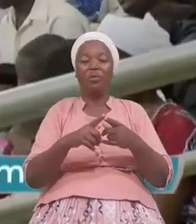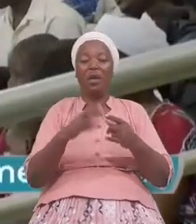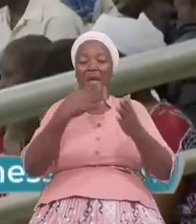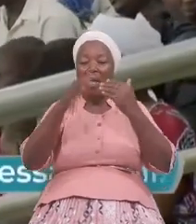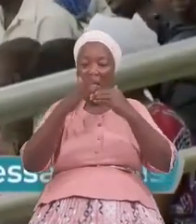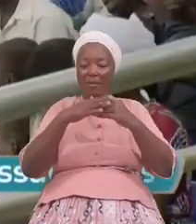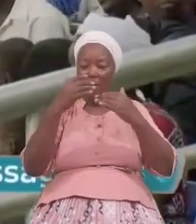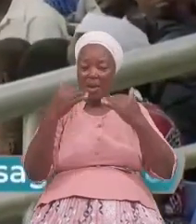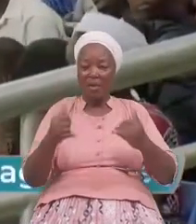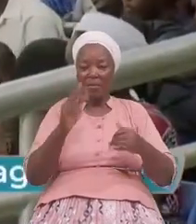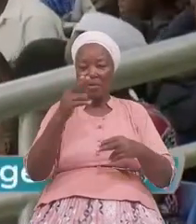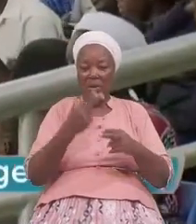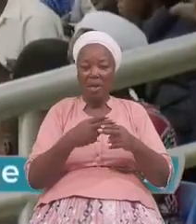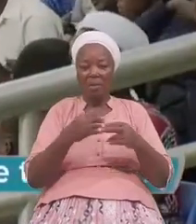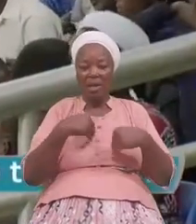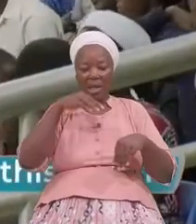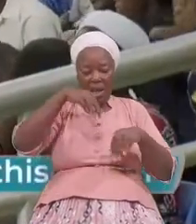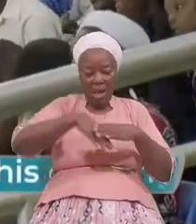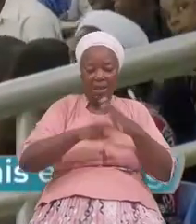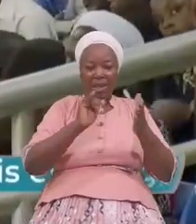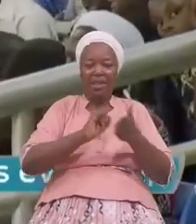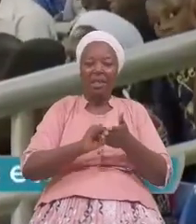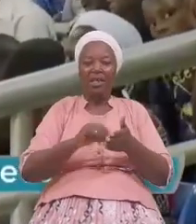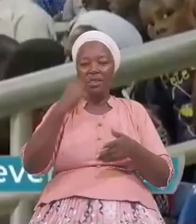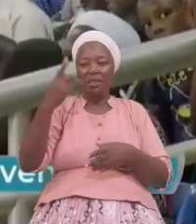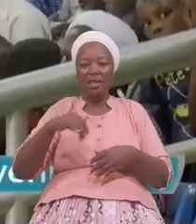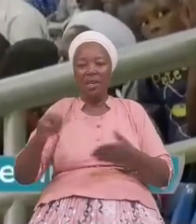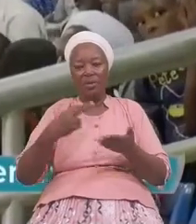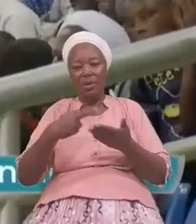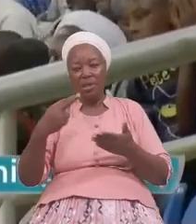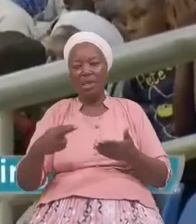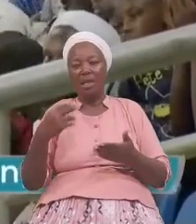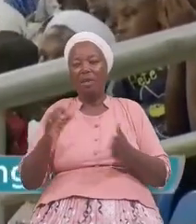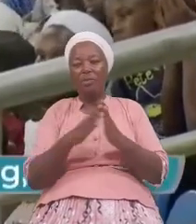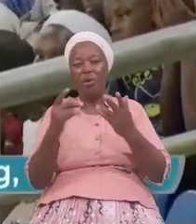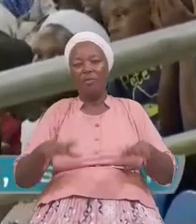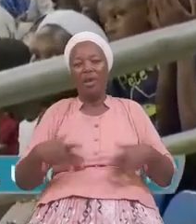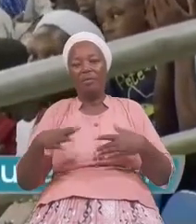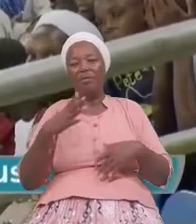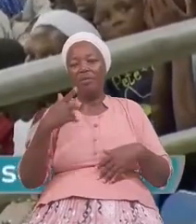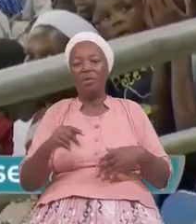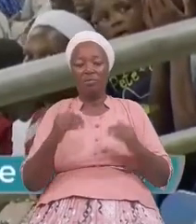Your name has entered that eternal register, the book of life. Your status has changed.